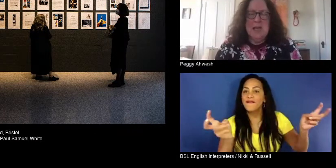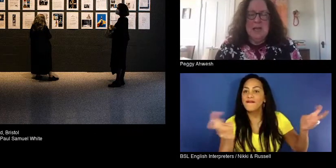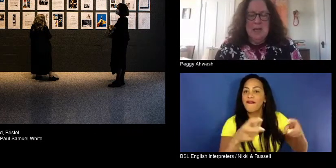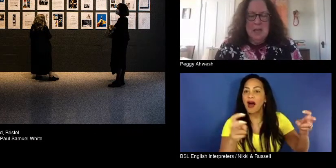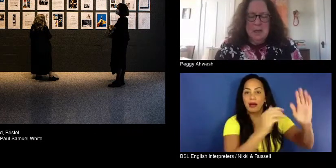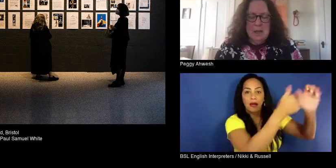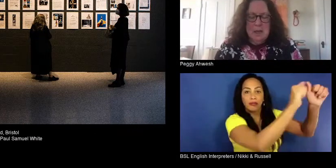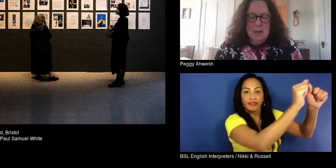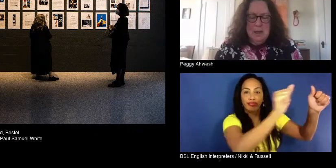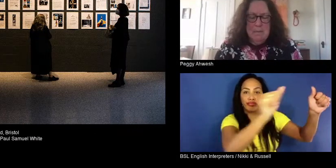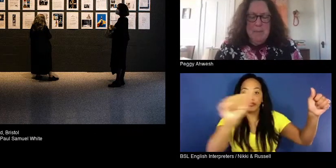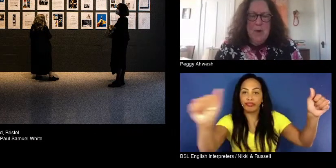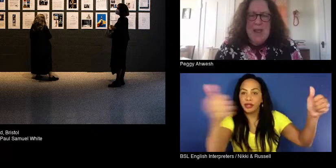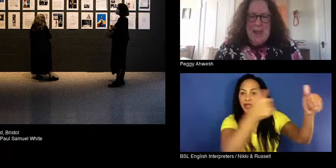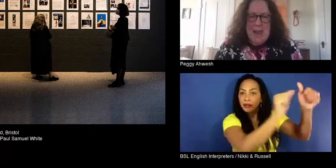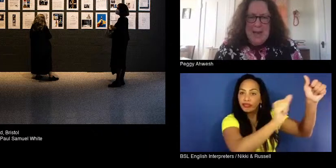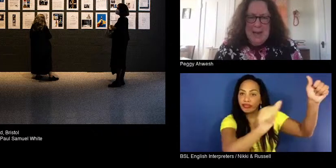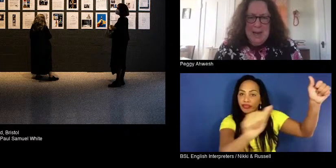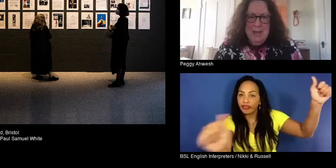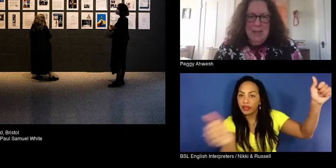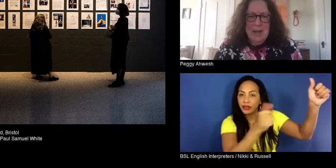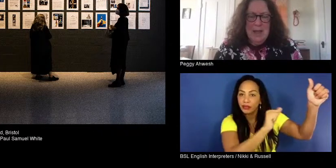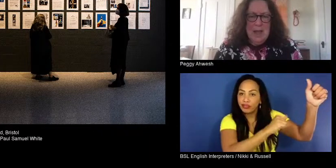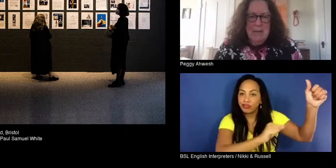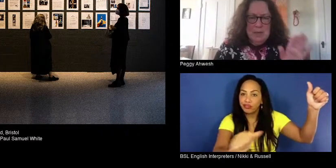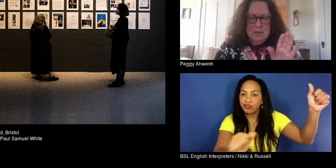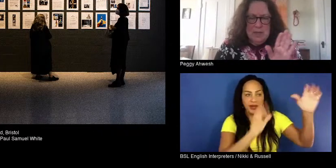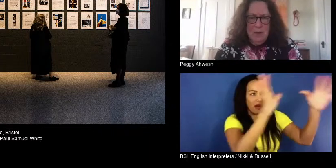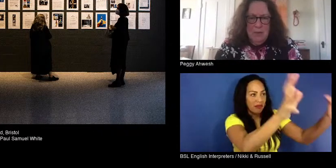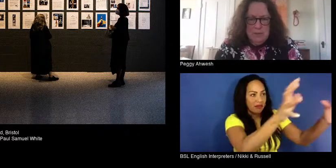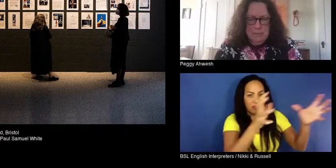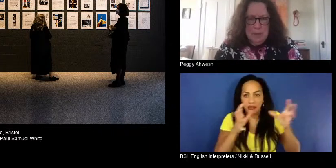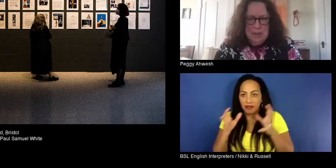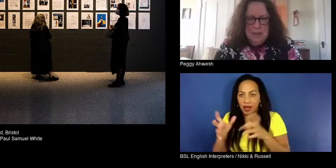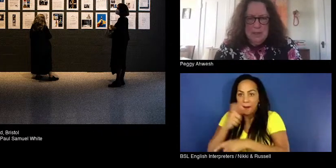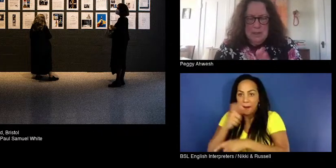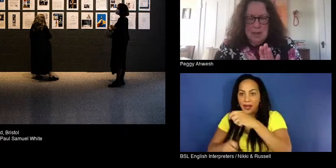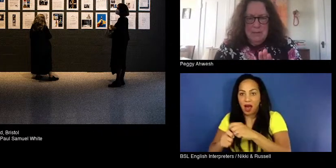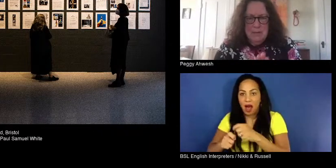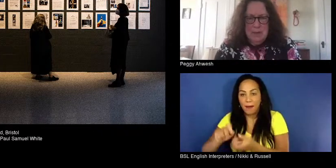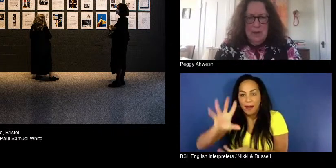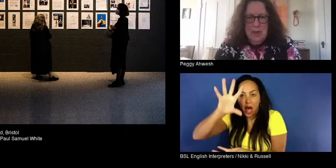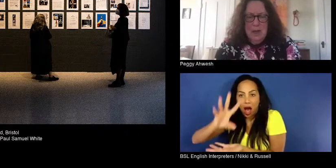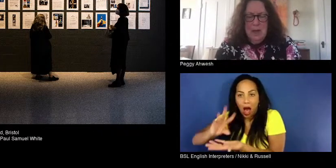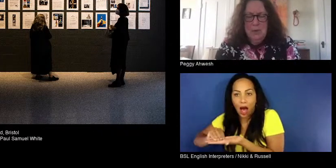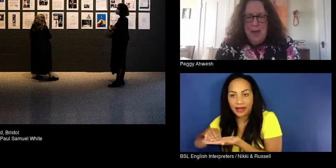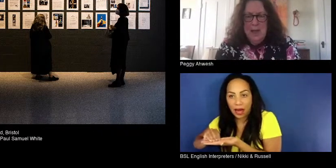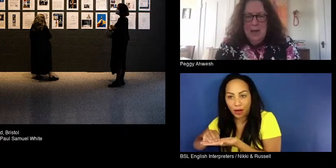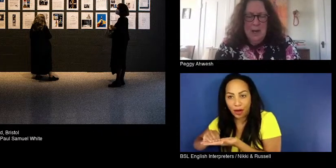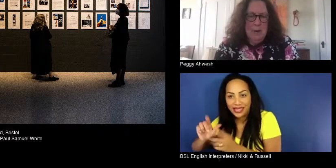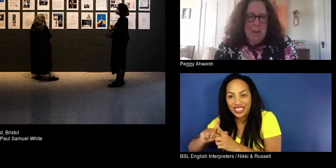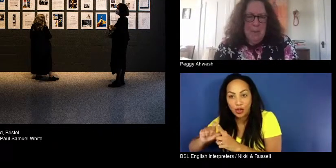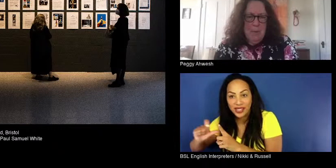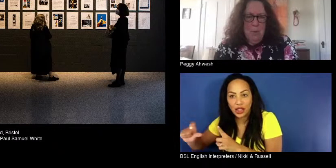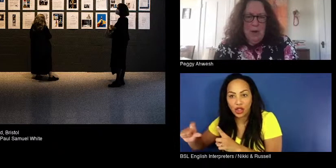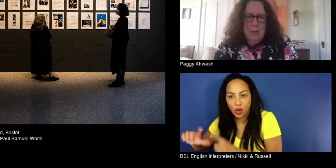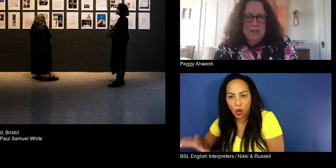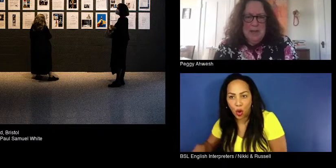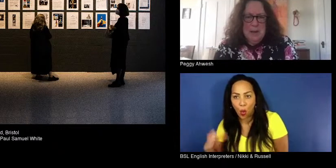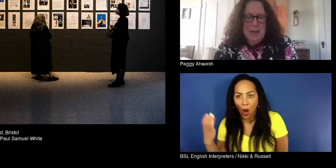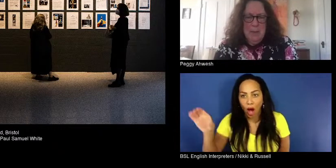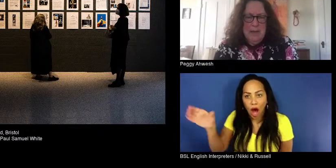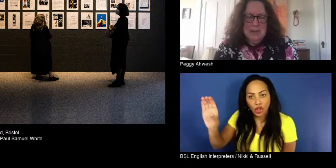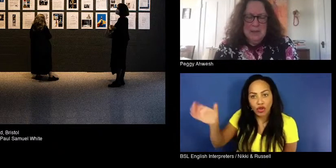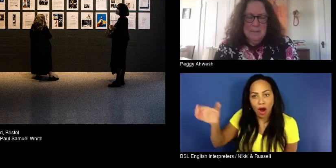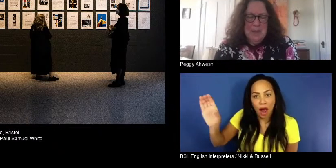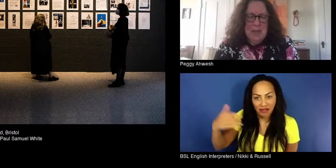efficiency and memory aid that I have this now, these booklets that kind of, so I can kind of remember what I was